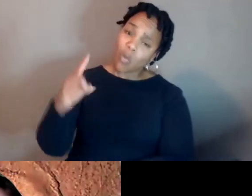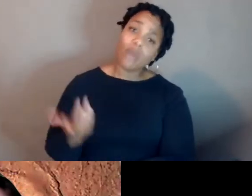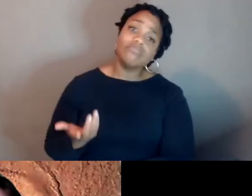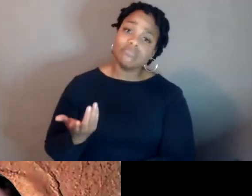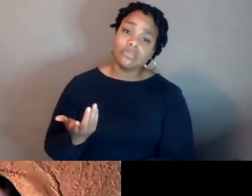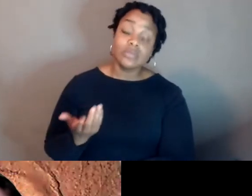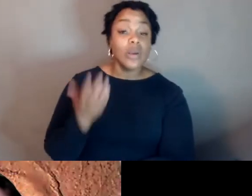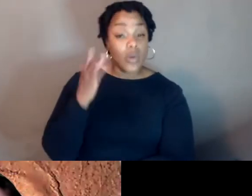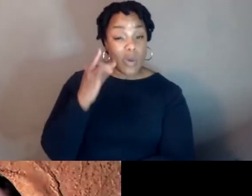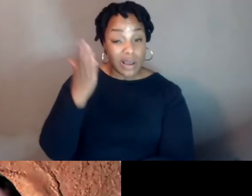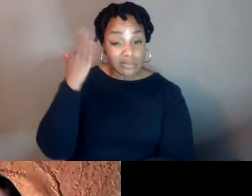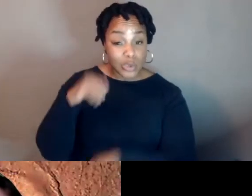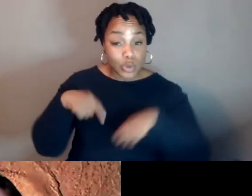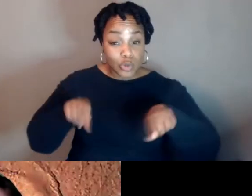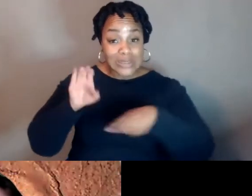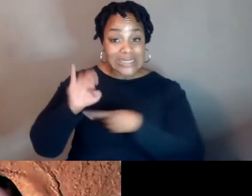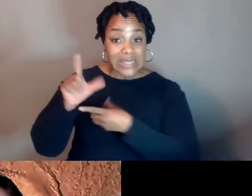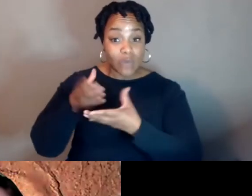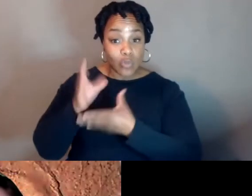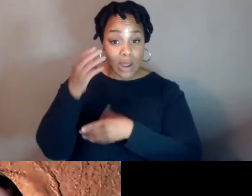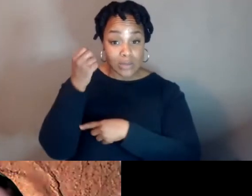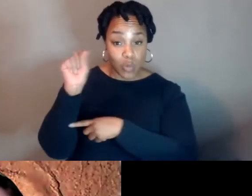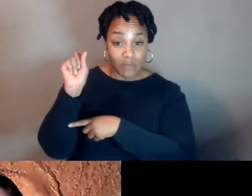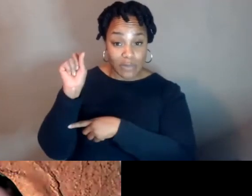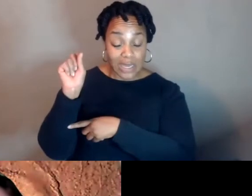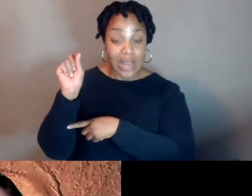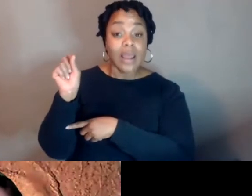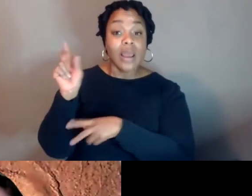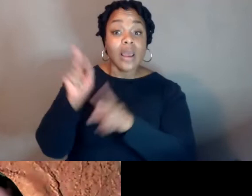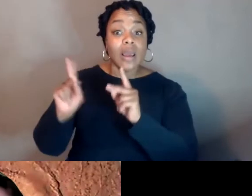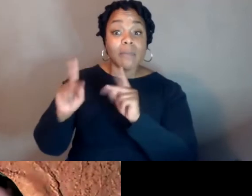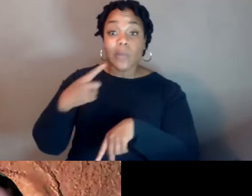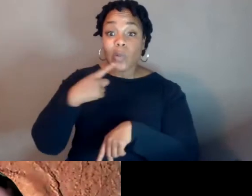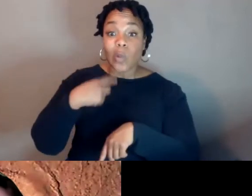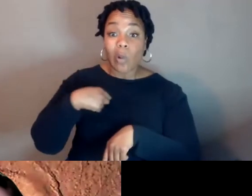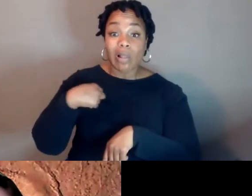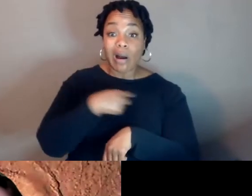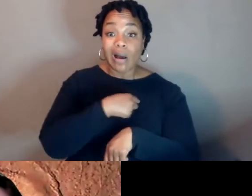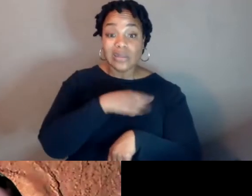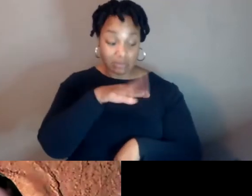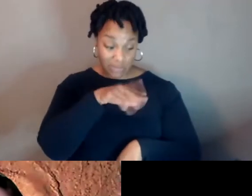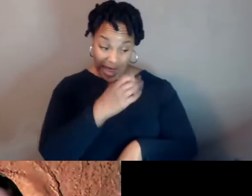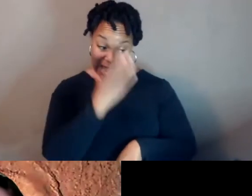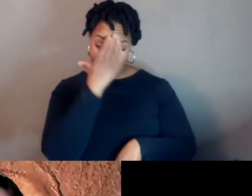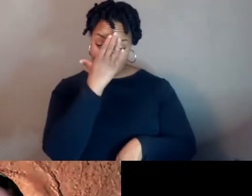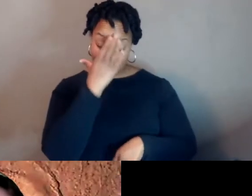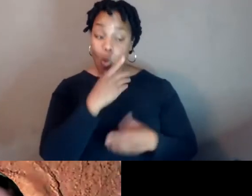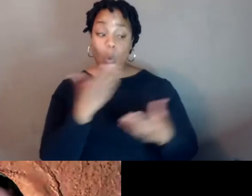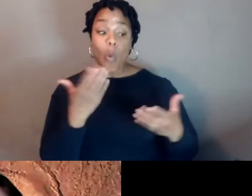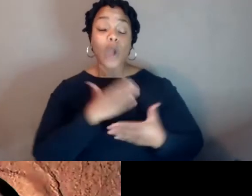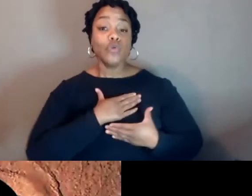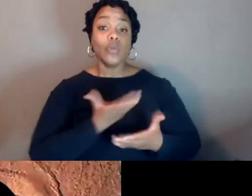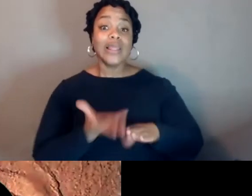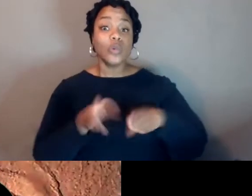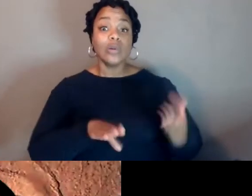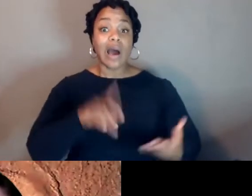movement, we were told you have to know what you're willing to die for.